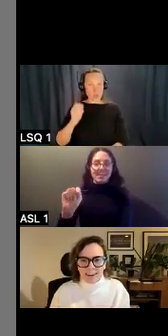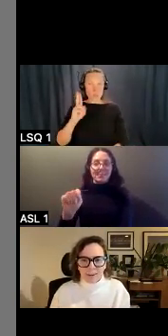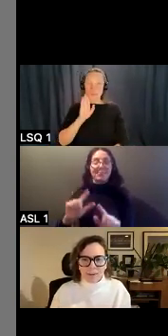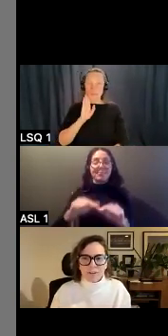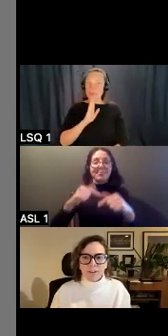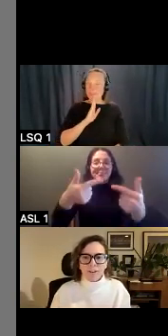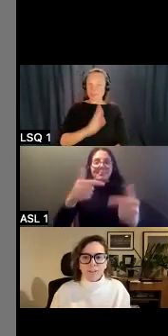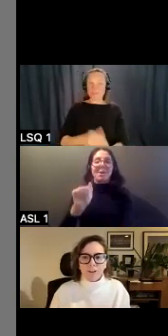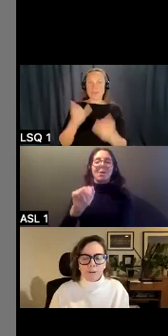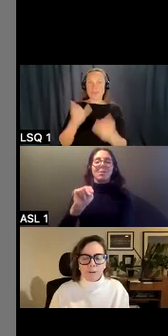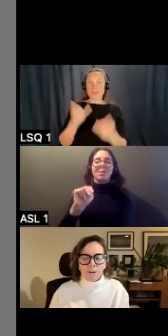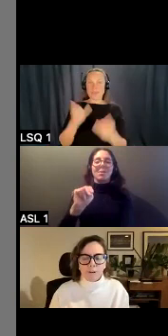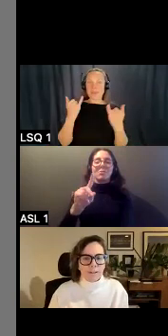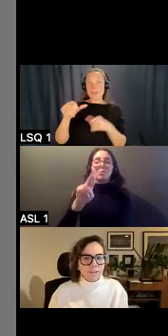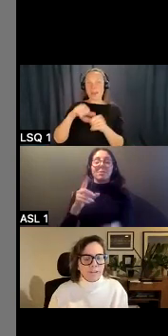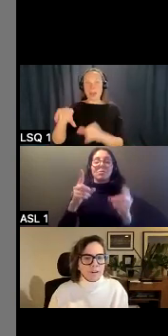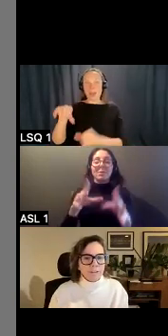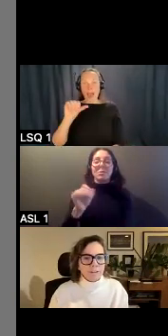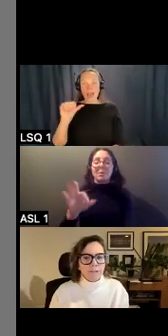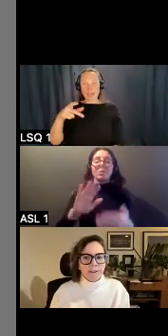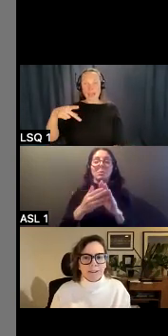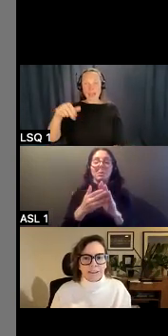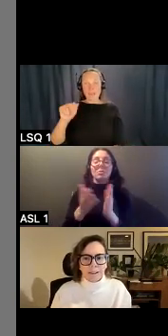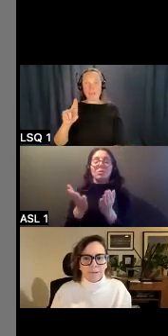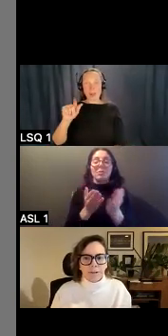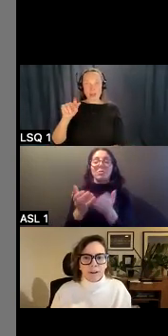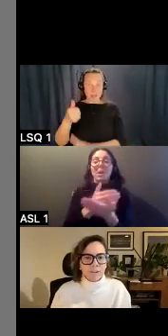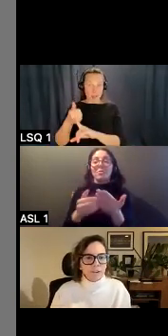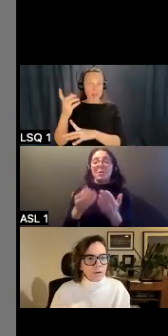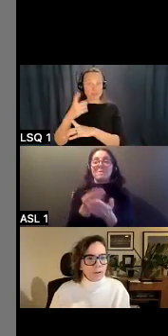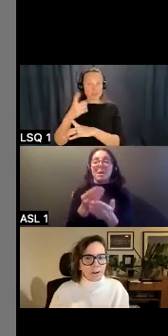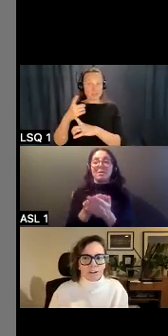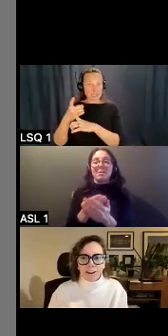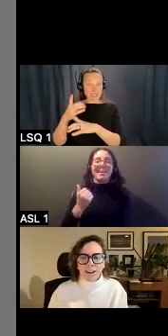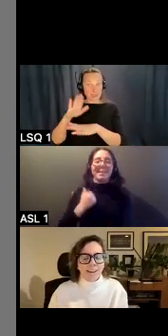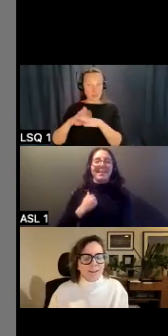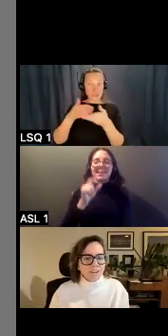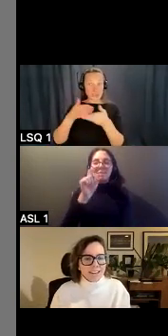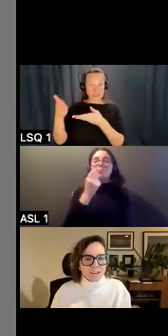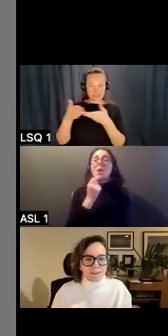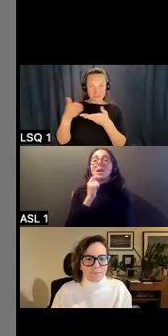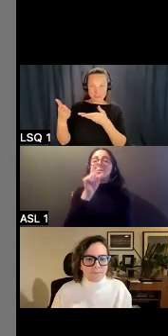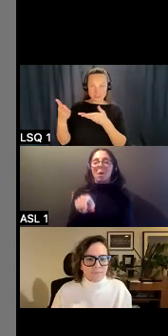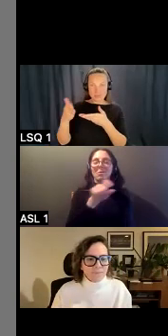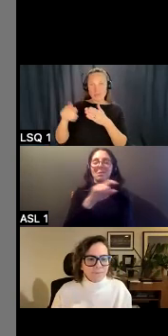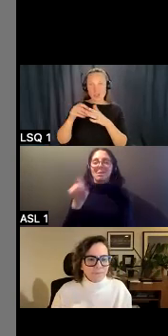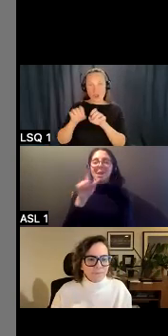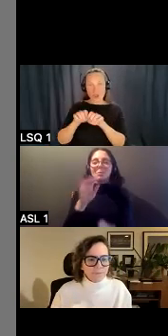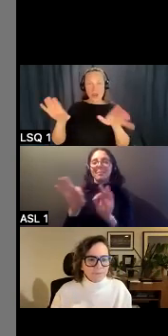André Paulin, who's Director of the Community Services Recovery Fund at the Canadian Red Cross, to go over our agenda for the session.